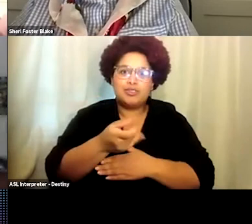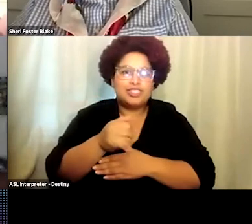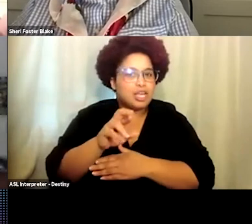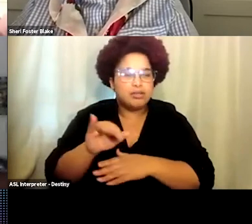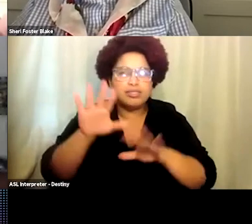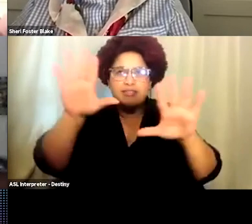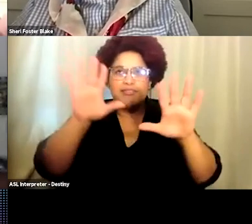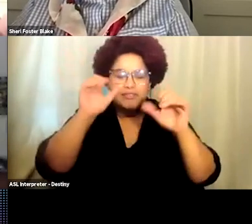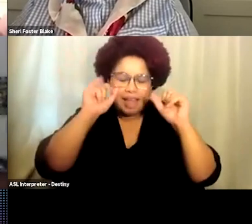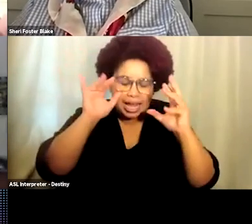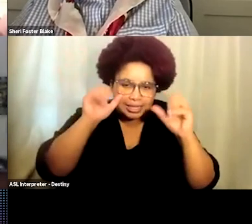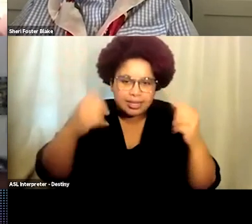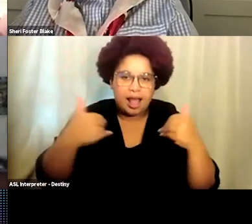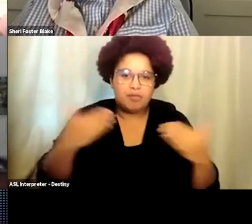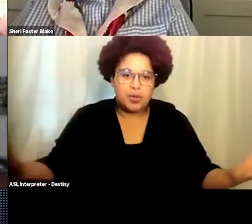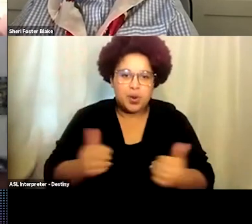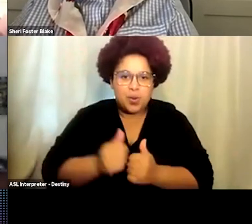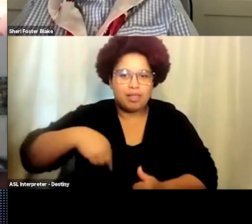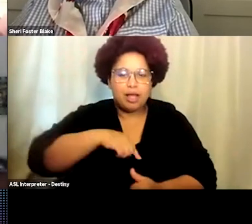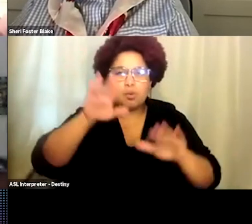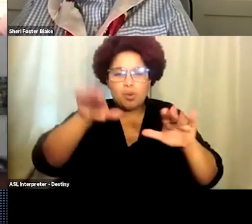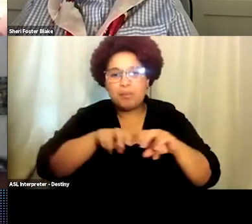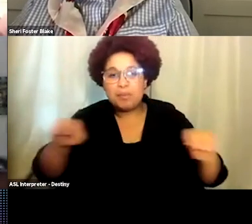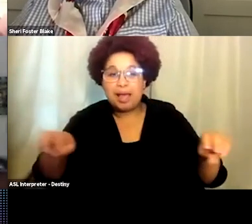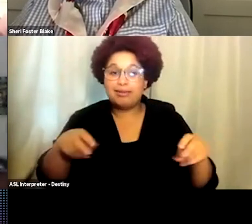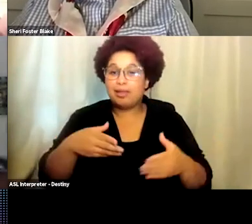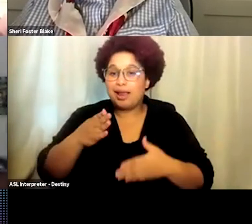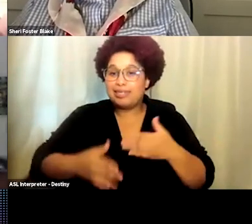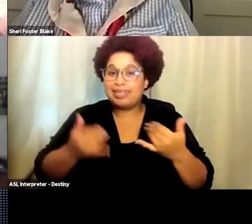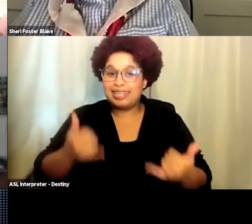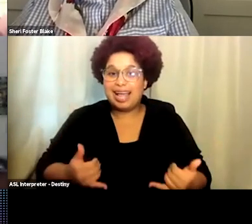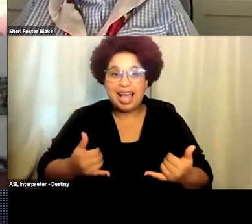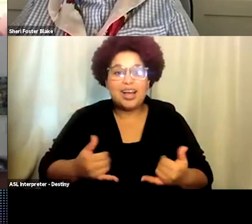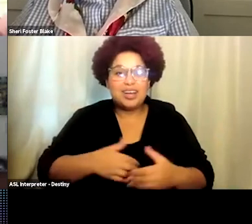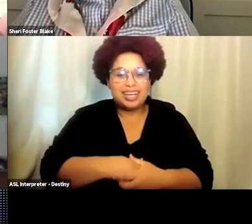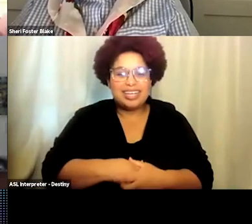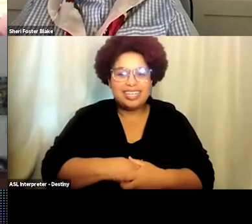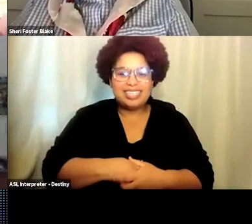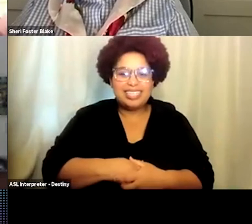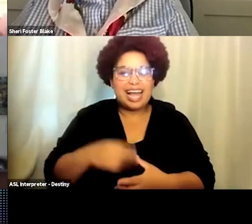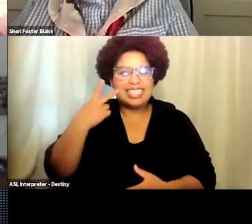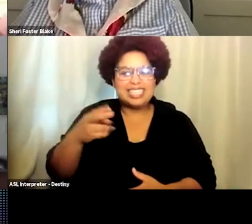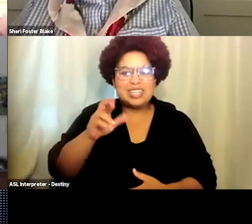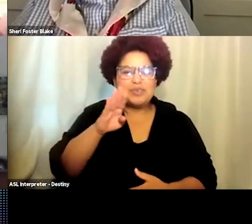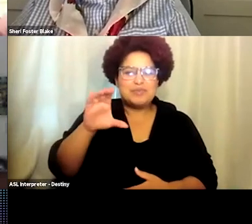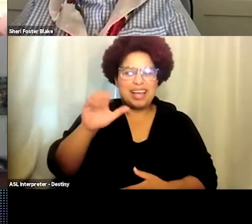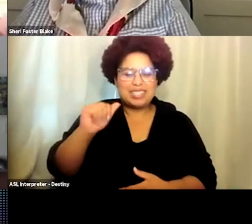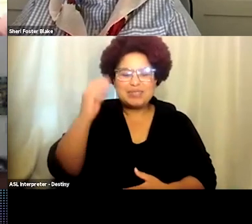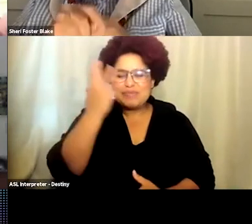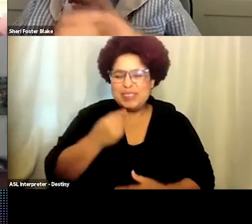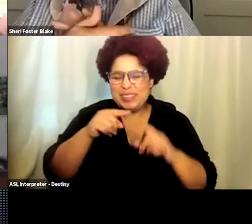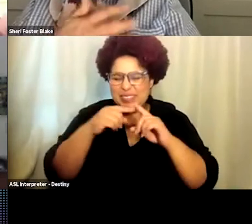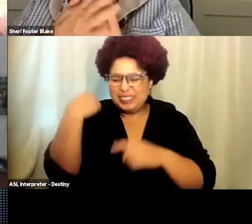Such a wonderful, wonderful panelist. I think we're wrapping up now and moving on, aren't we? As I see Rebecca's beautiful face